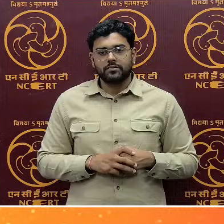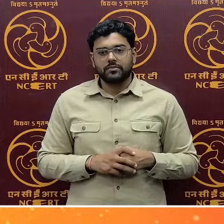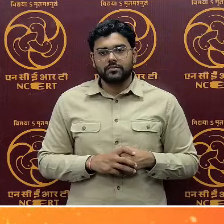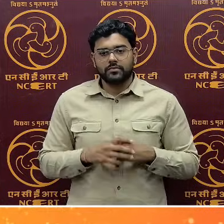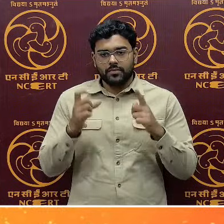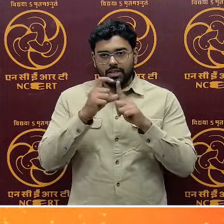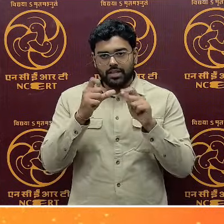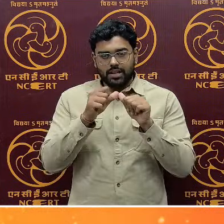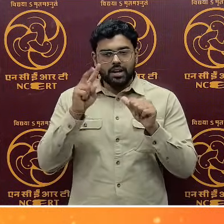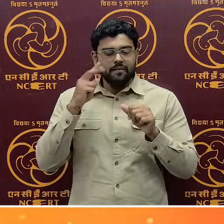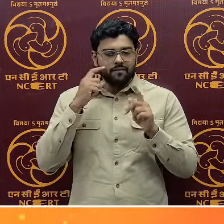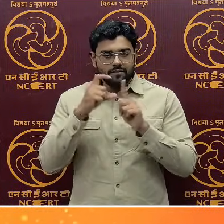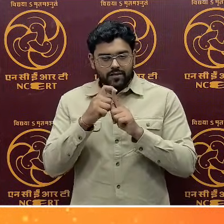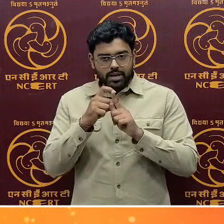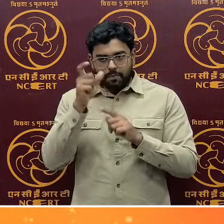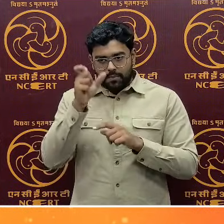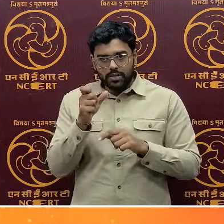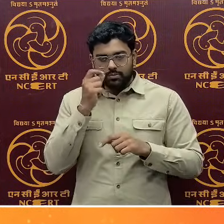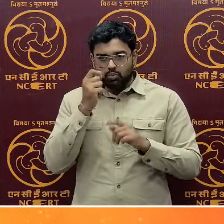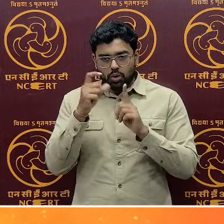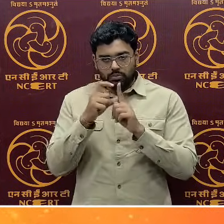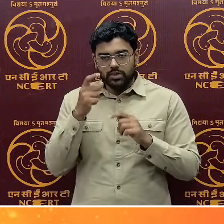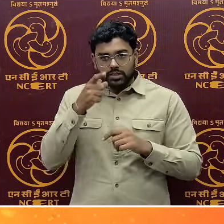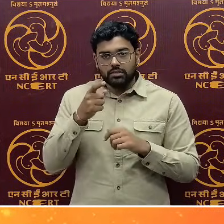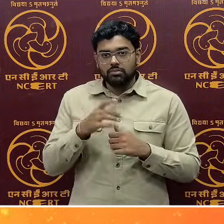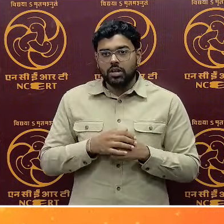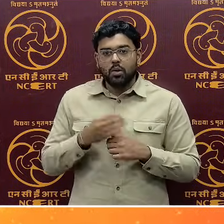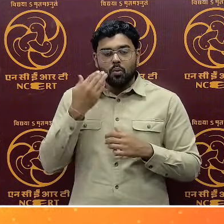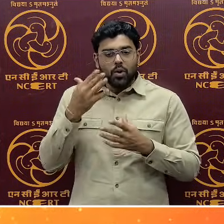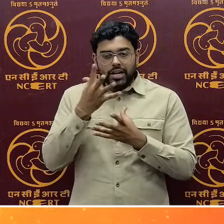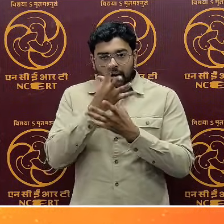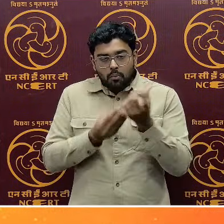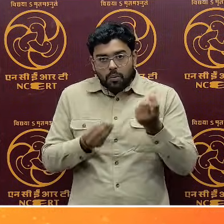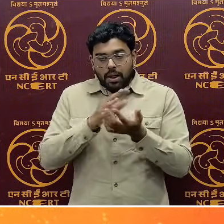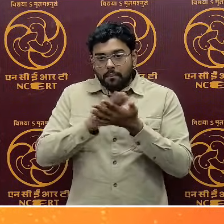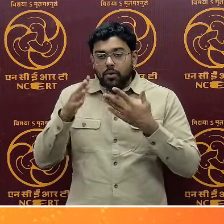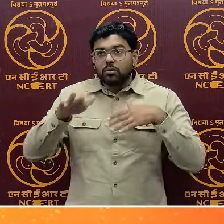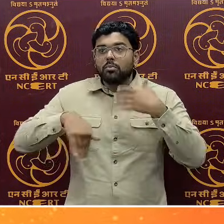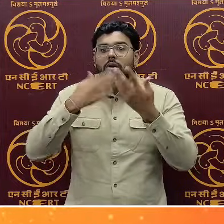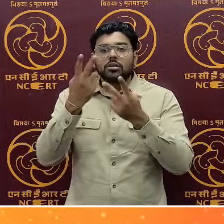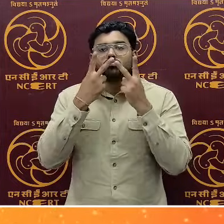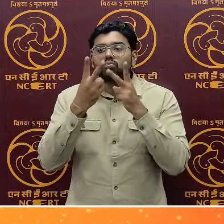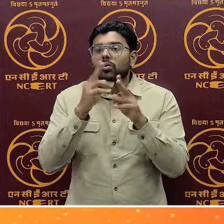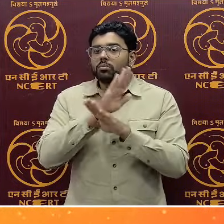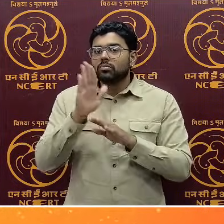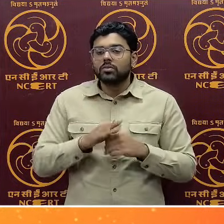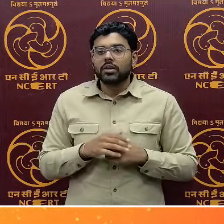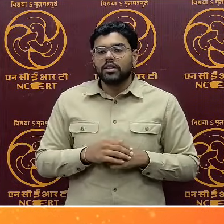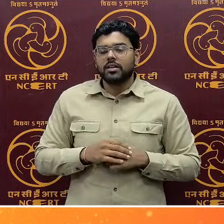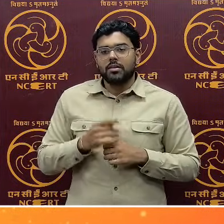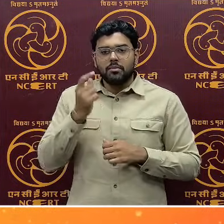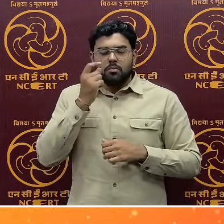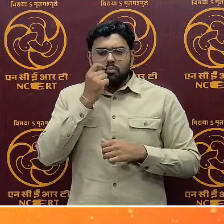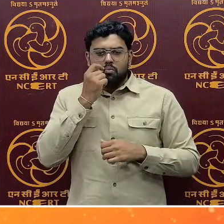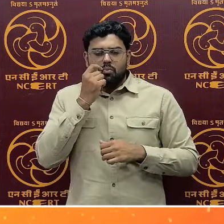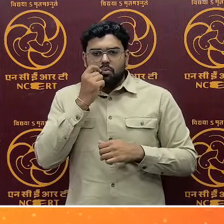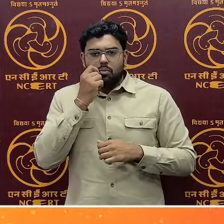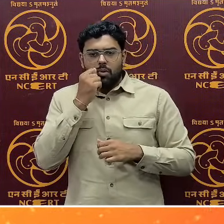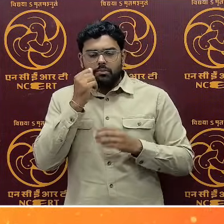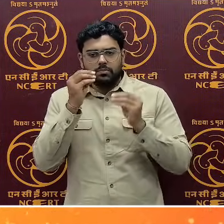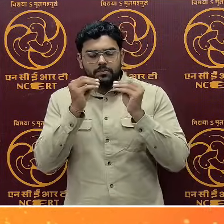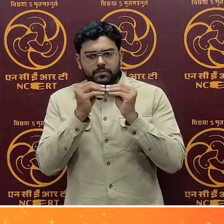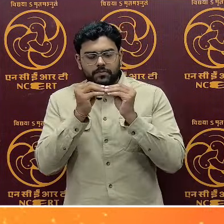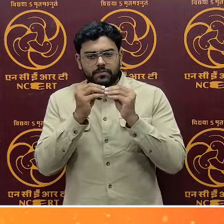Davenport hasn't been seen since the hold-up. Chief Brown said, my hunch is that he and